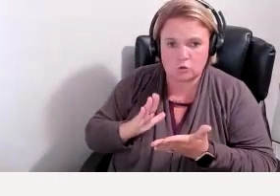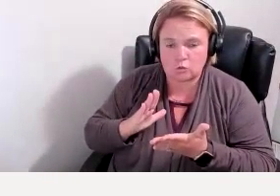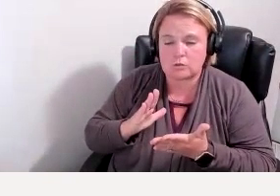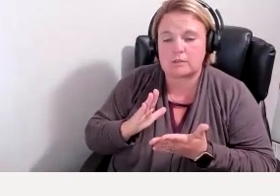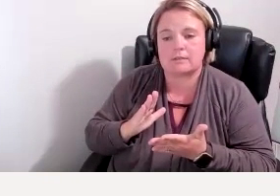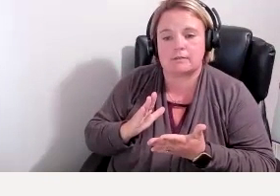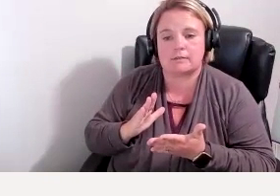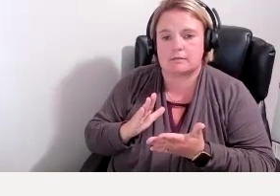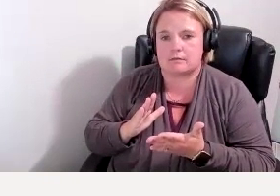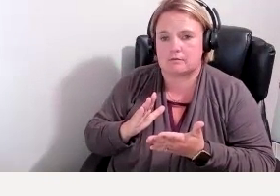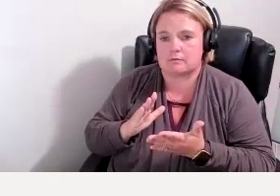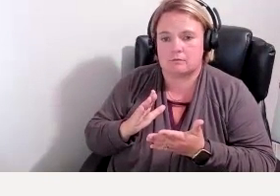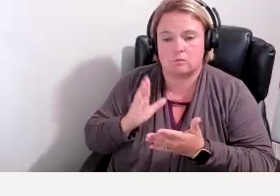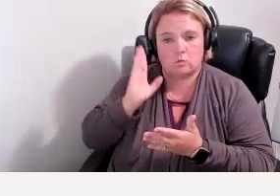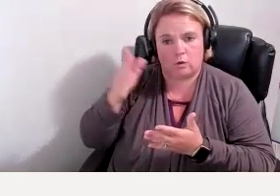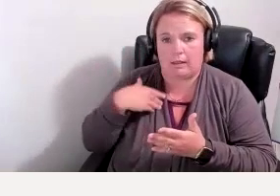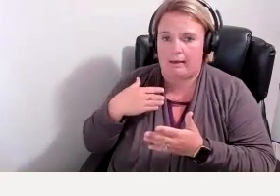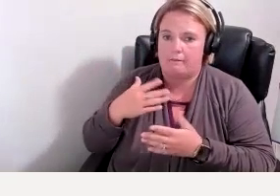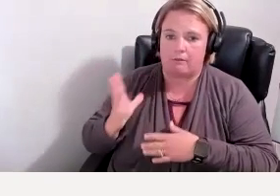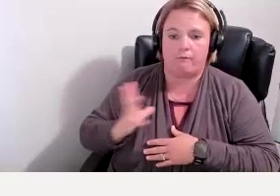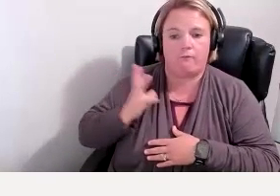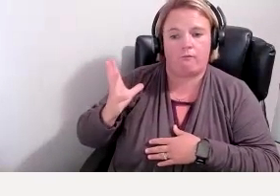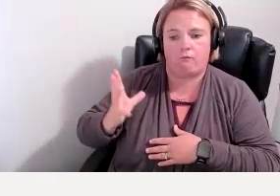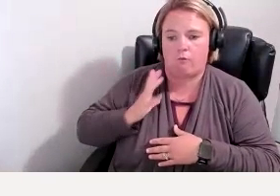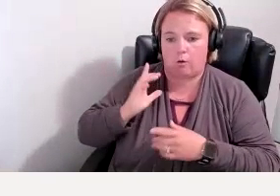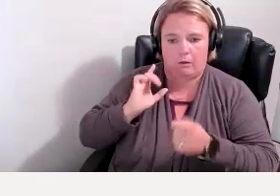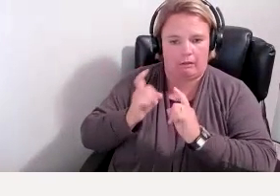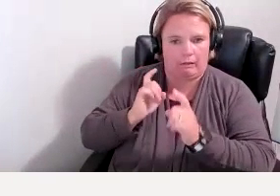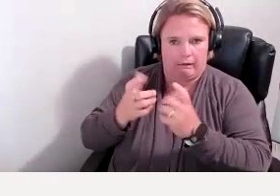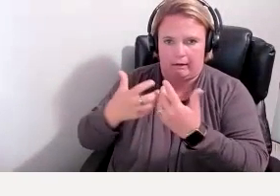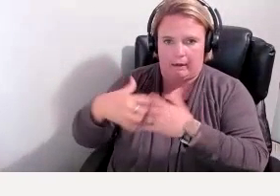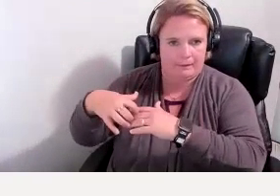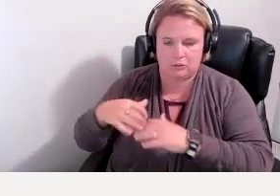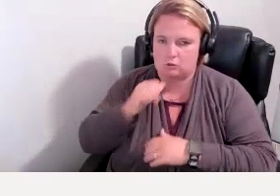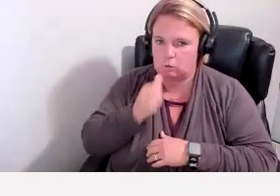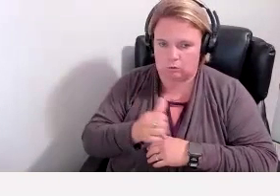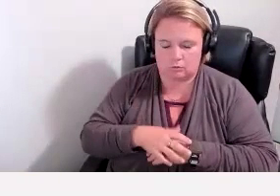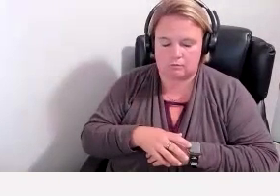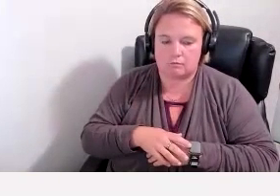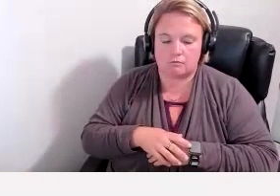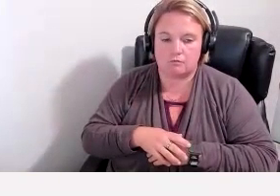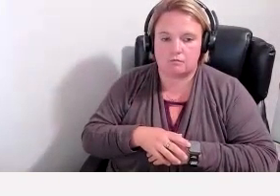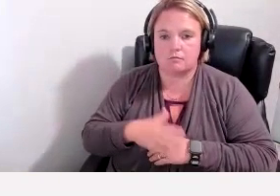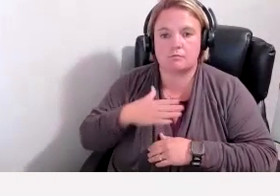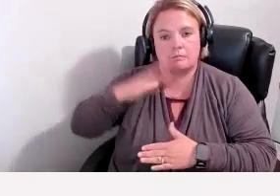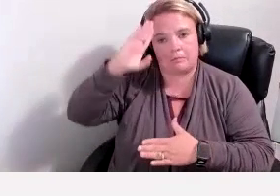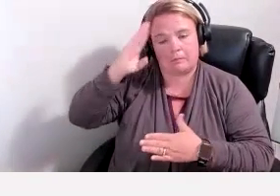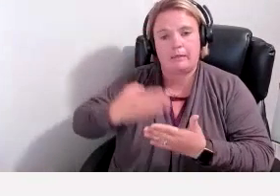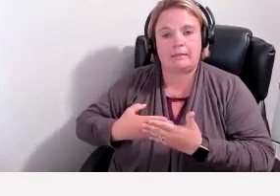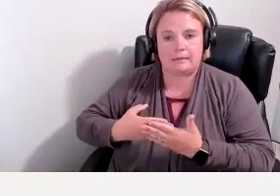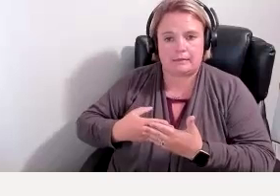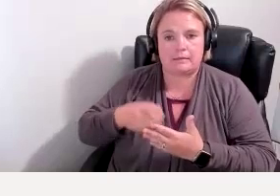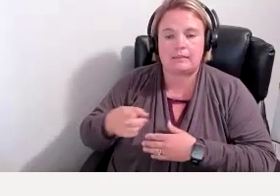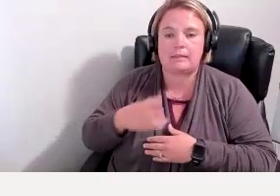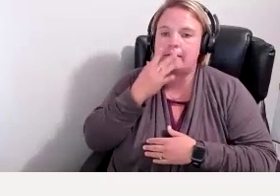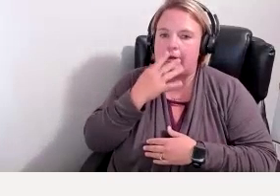will go and get formal accommodations, you know, for whatever reason. Like my son is